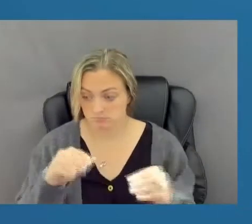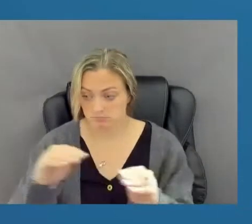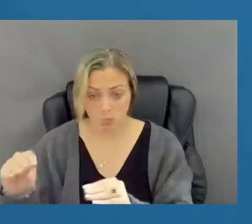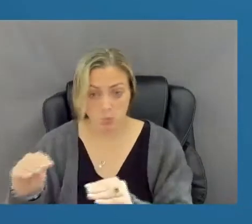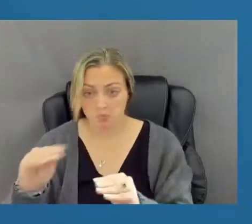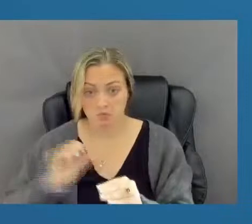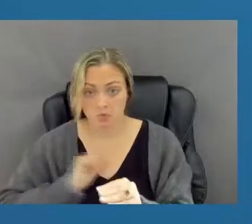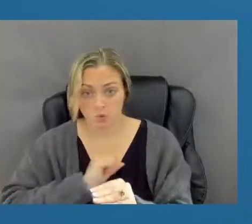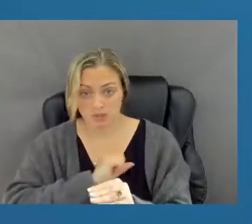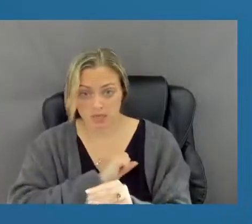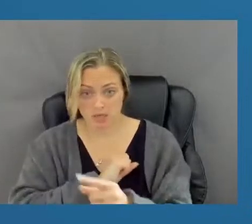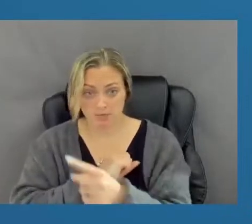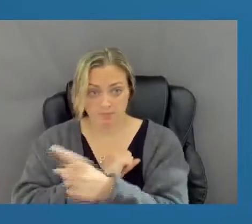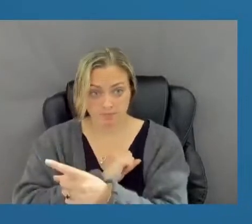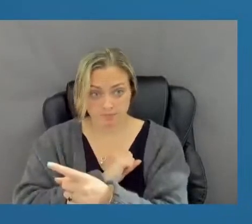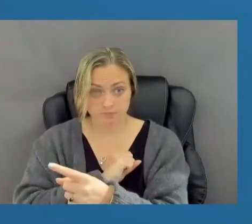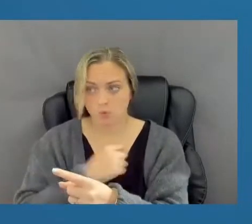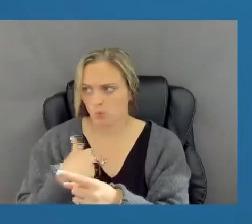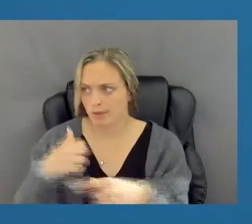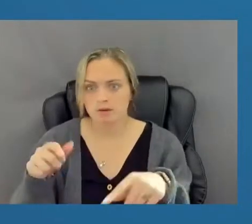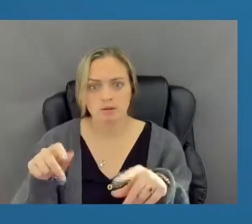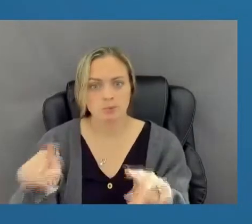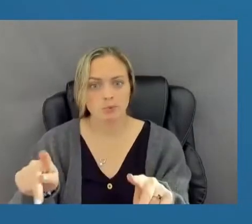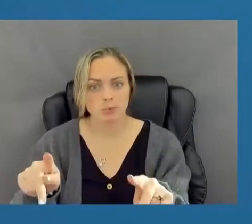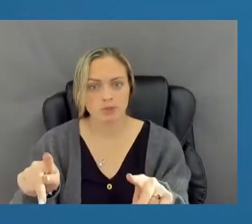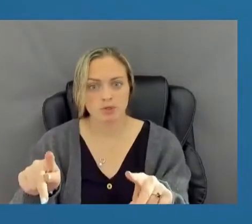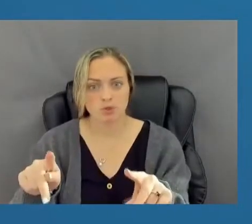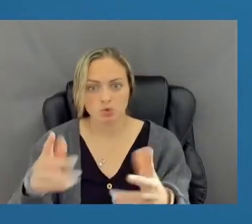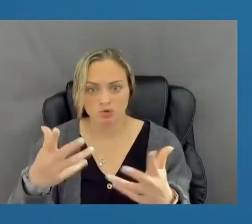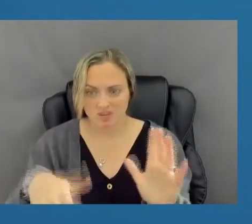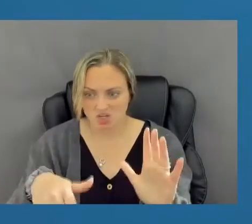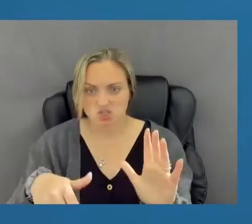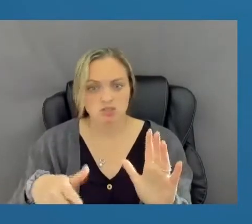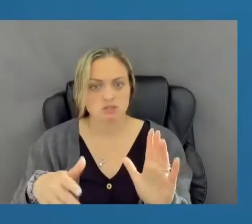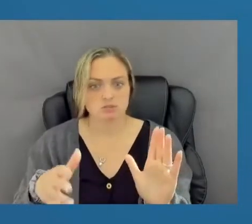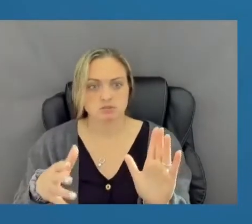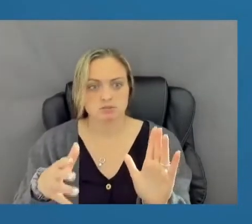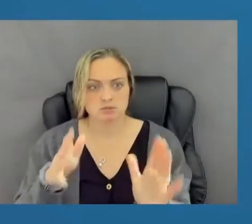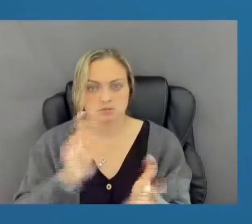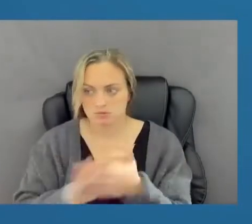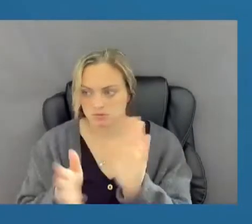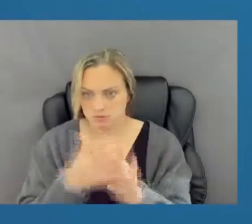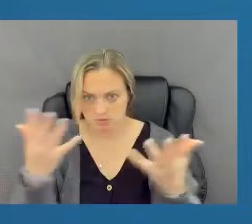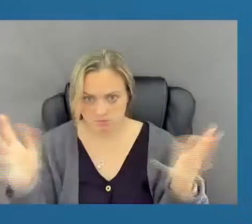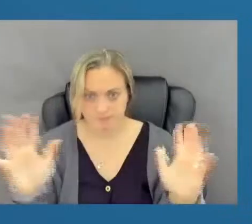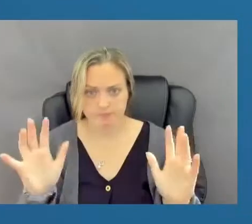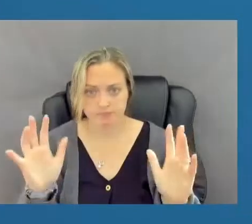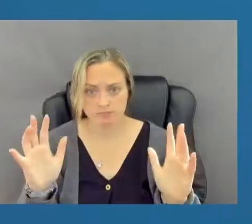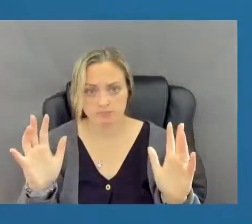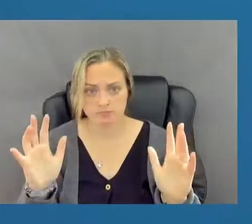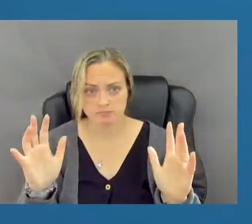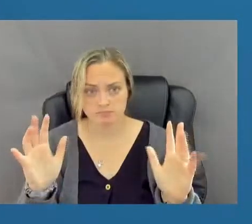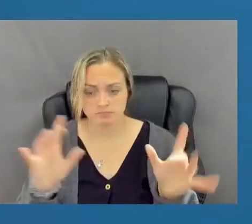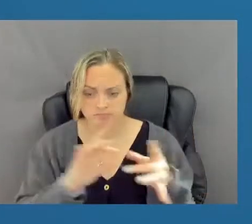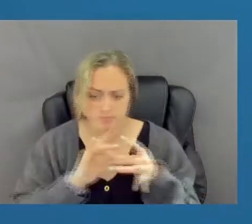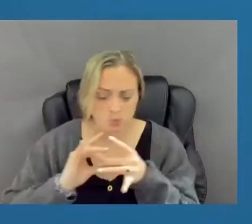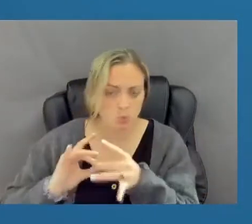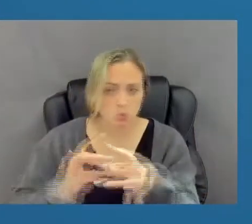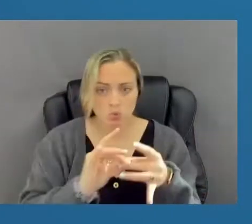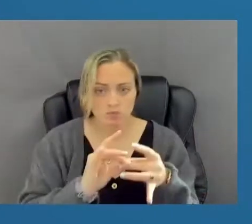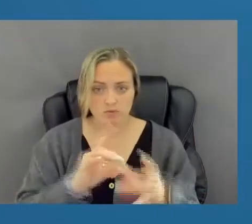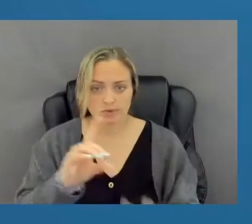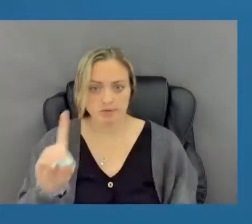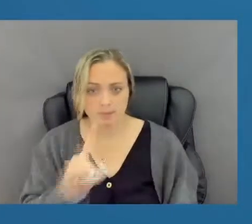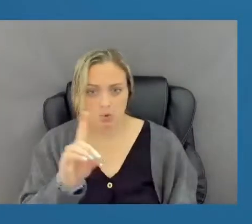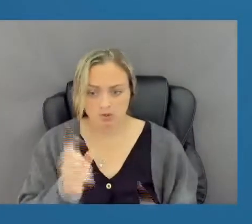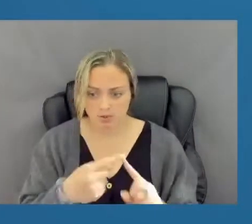Senate, where we had an opportunity to finish it off with unified Democratic